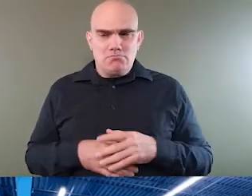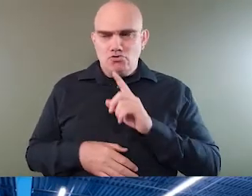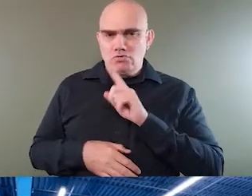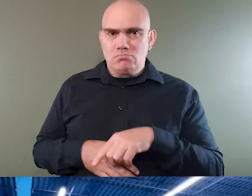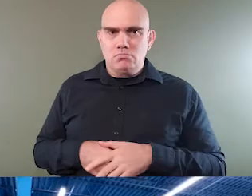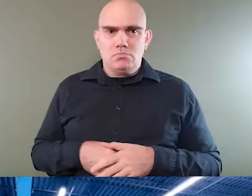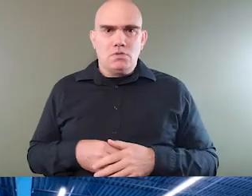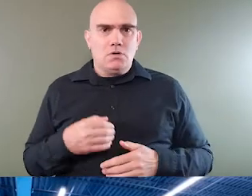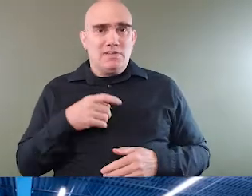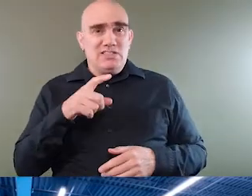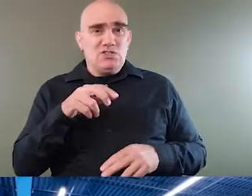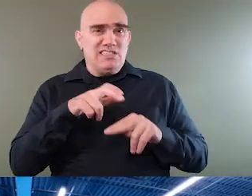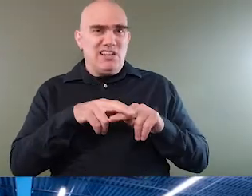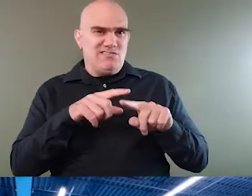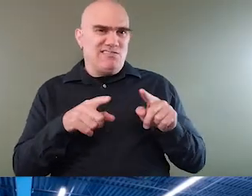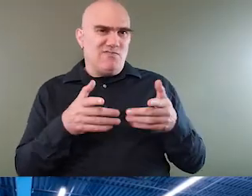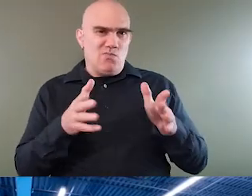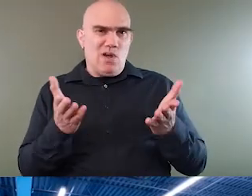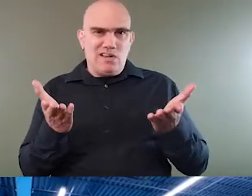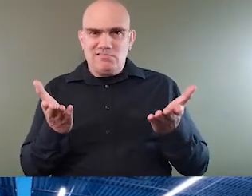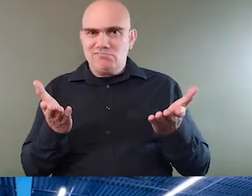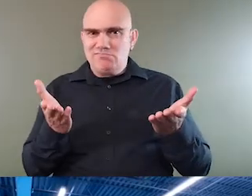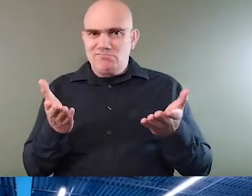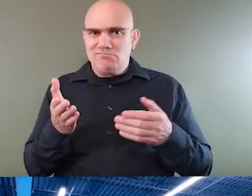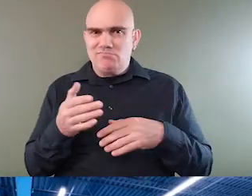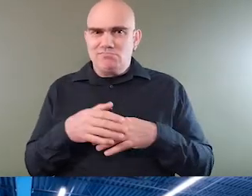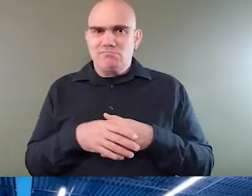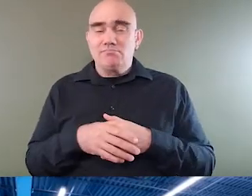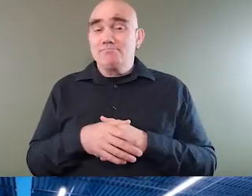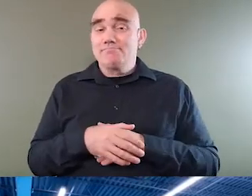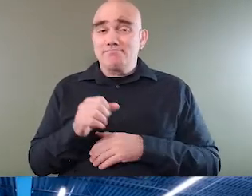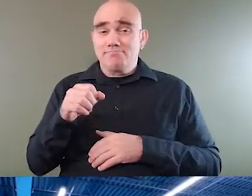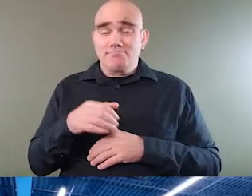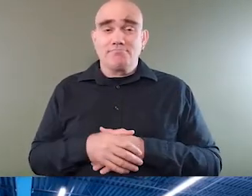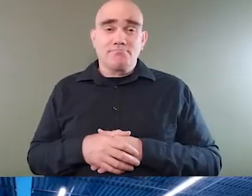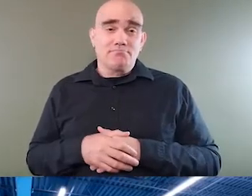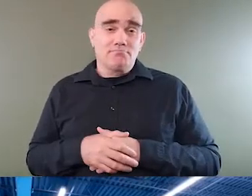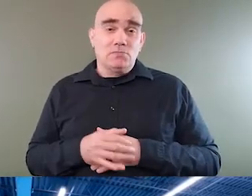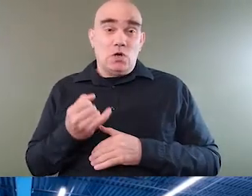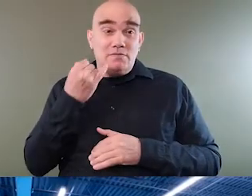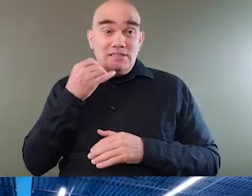We need to do chair in a different way. So